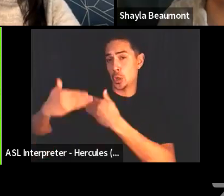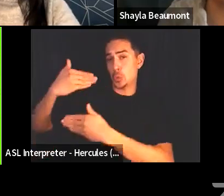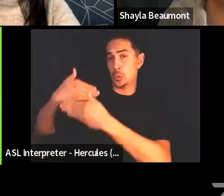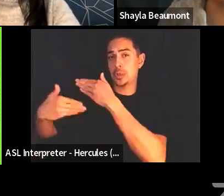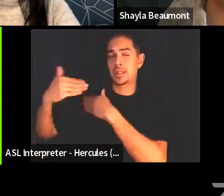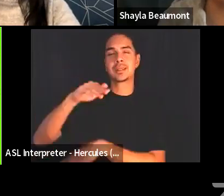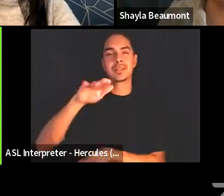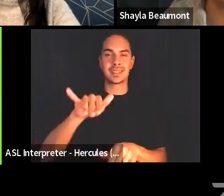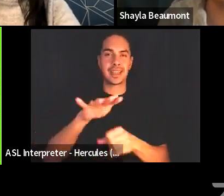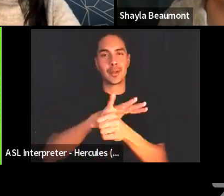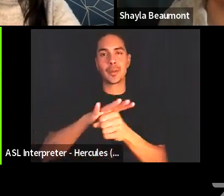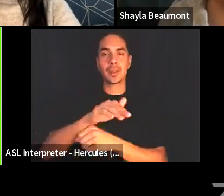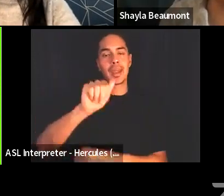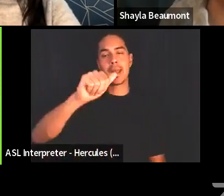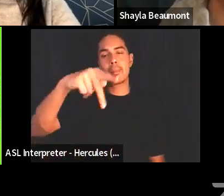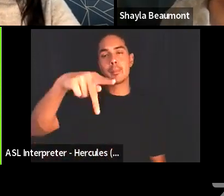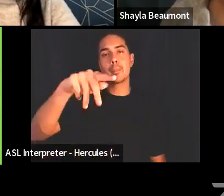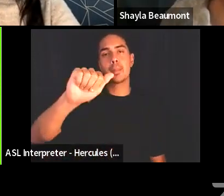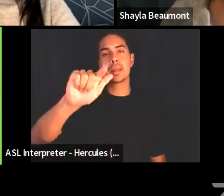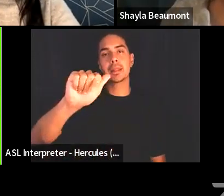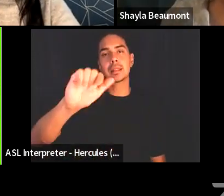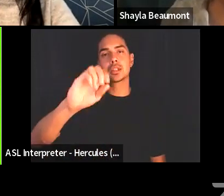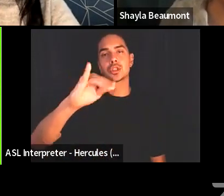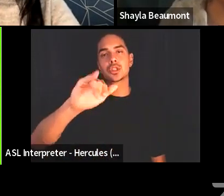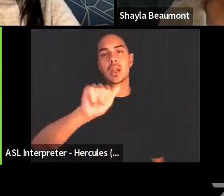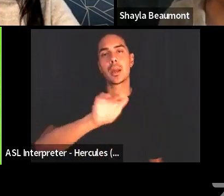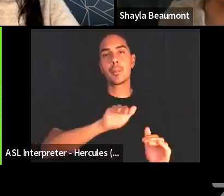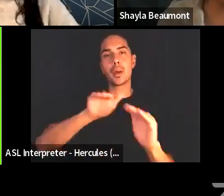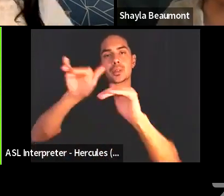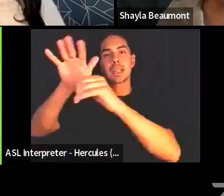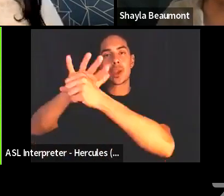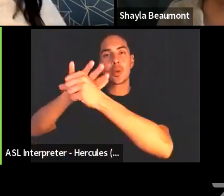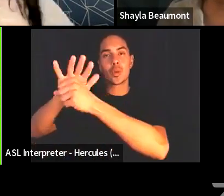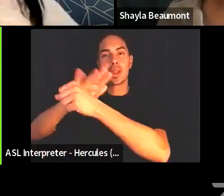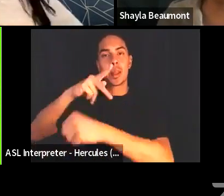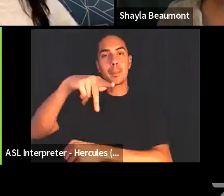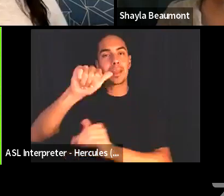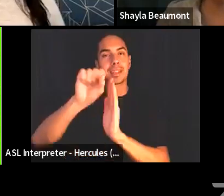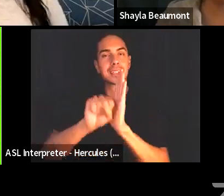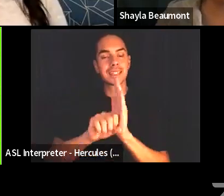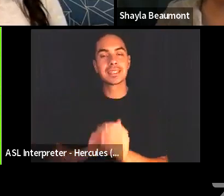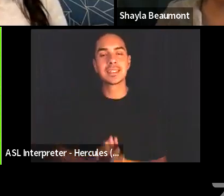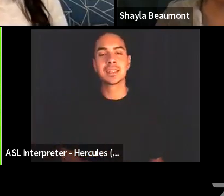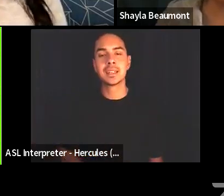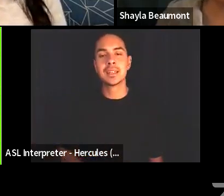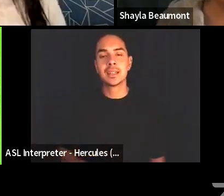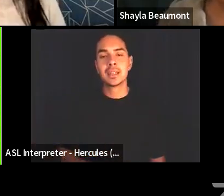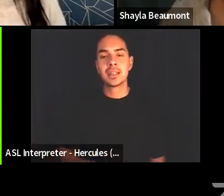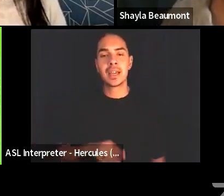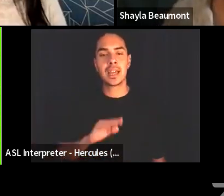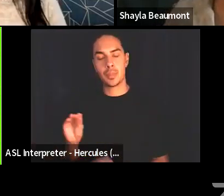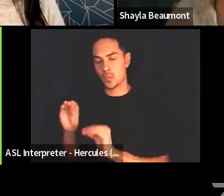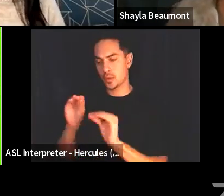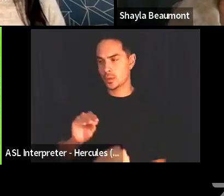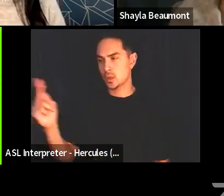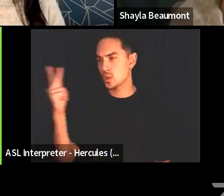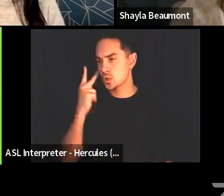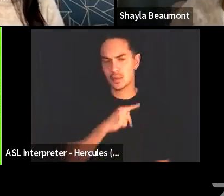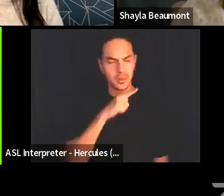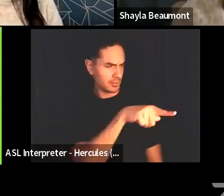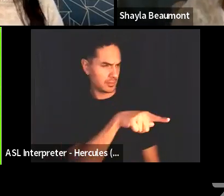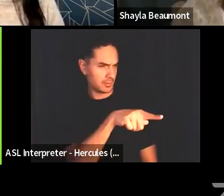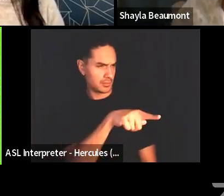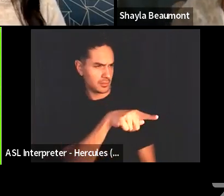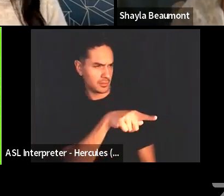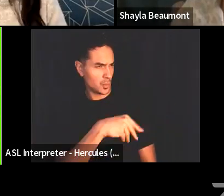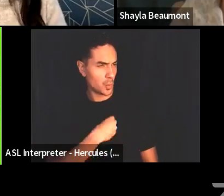mountain town. And I moved in and he saw that I was not white. And he said, "What are you?" You know, the whole